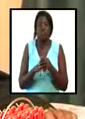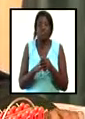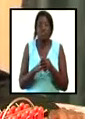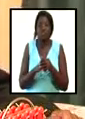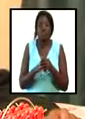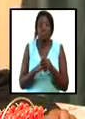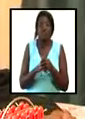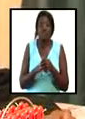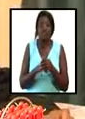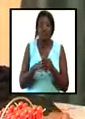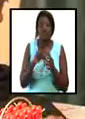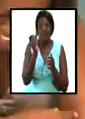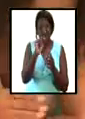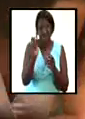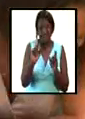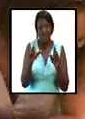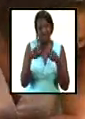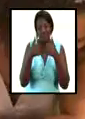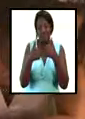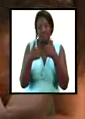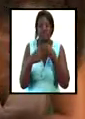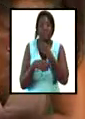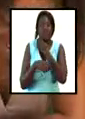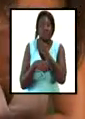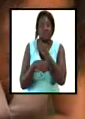I'm talking about, right?